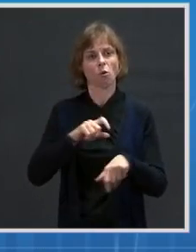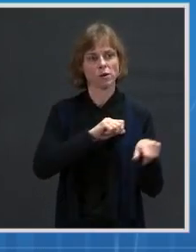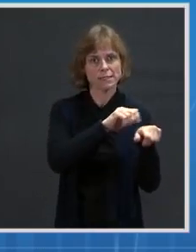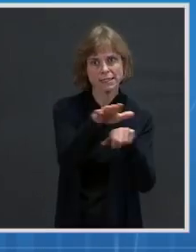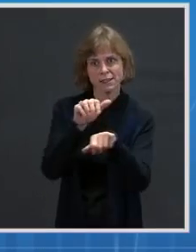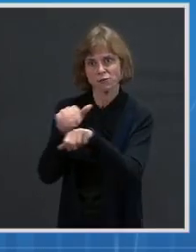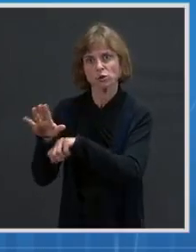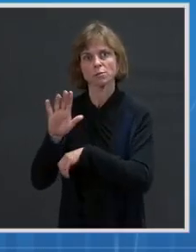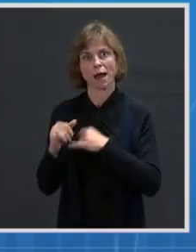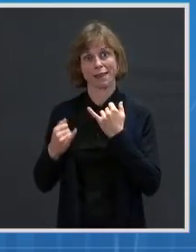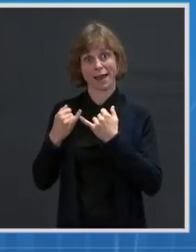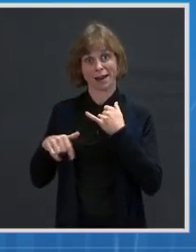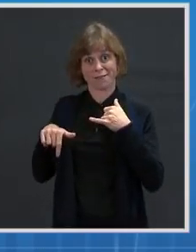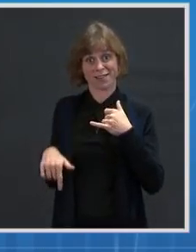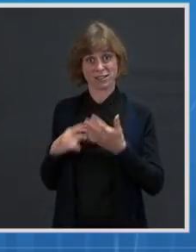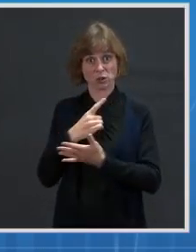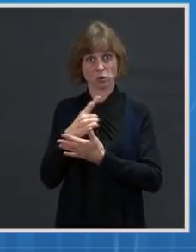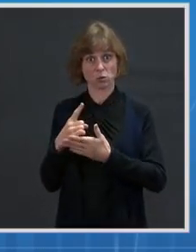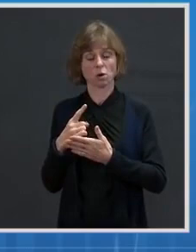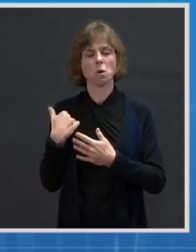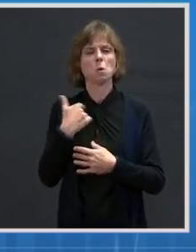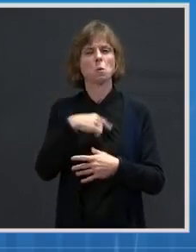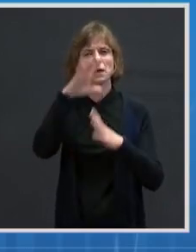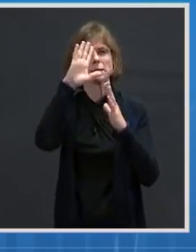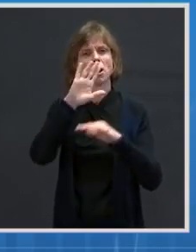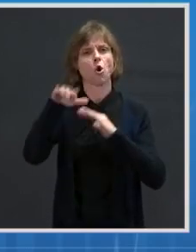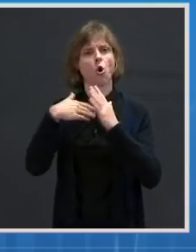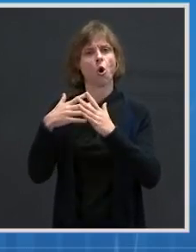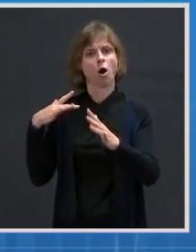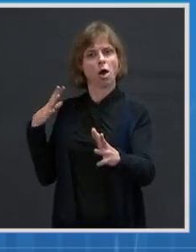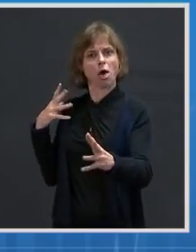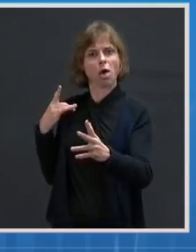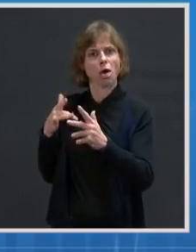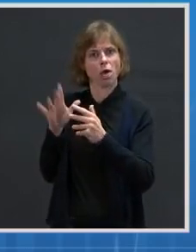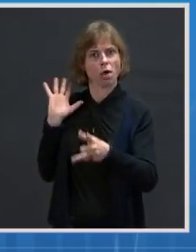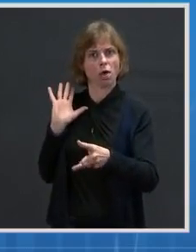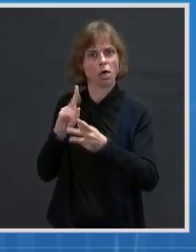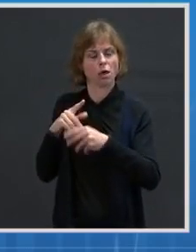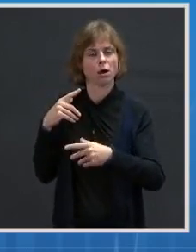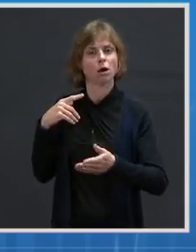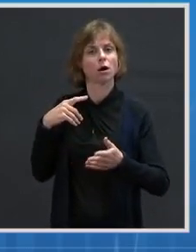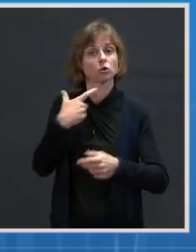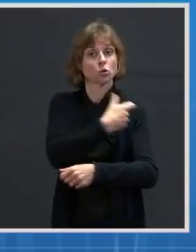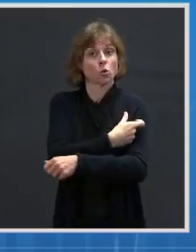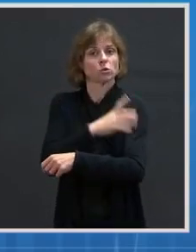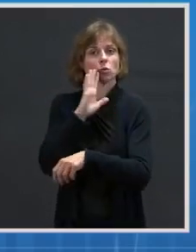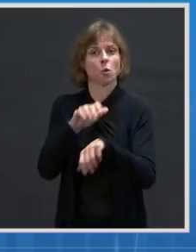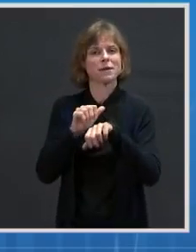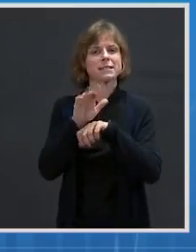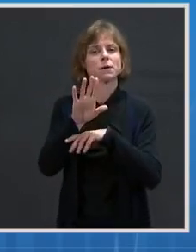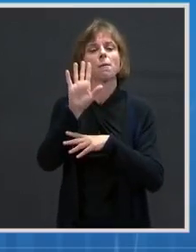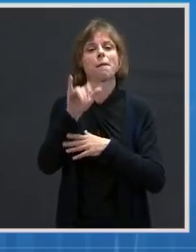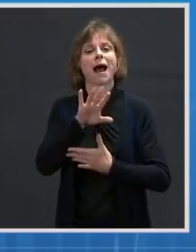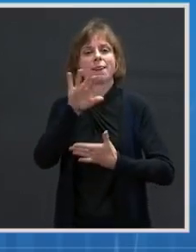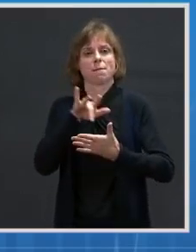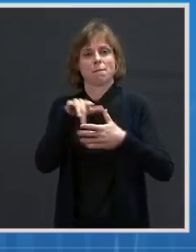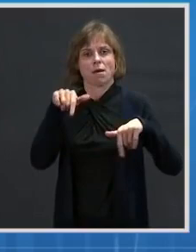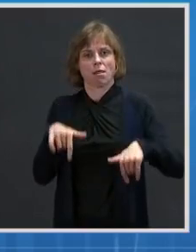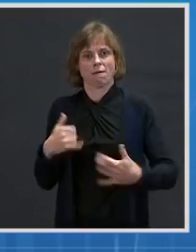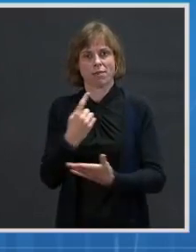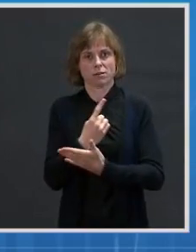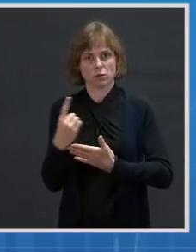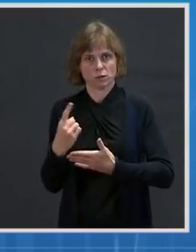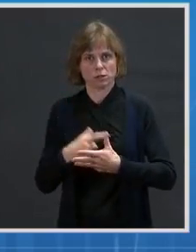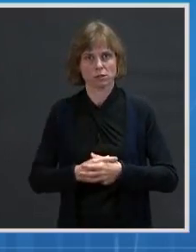We now anticipate that all backlog doses will be delivered by midweek.